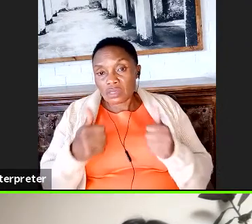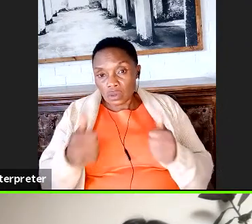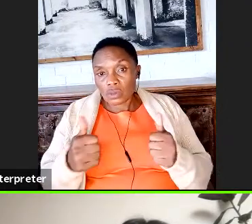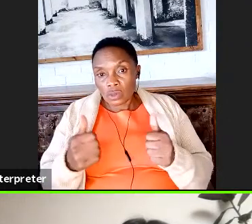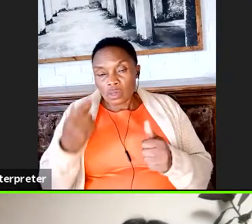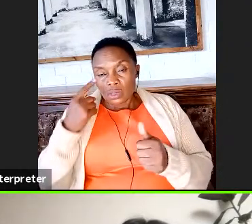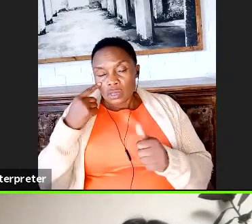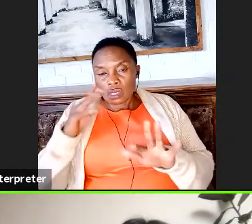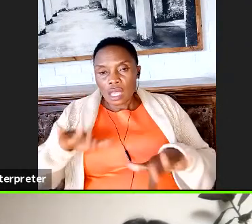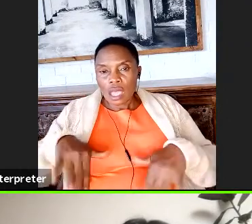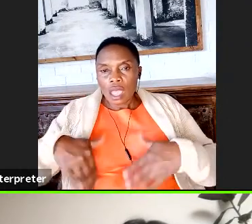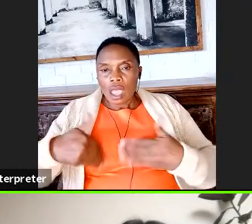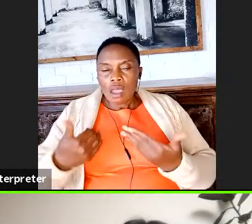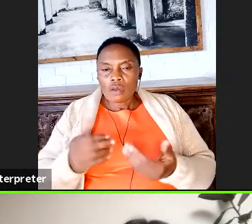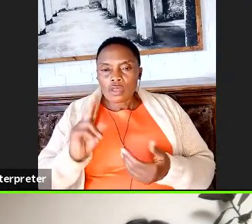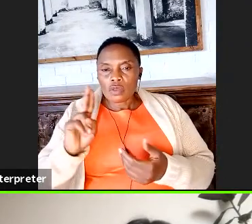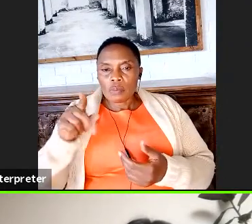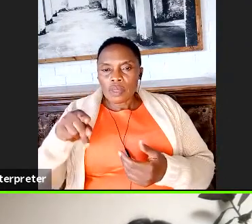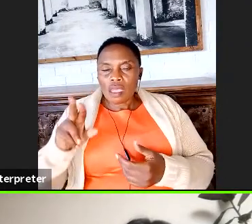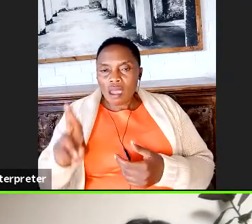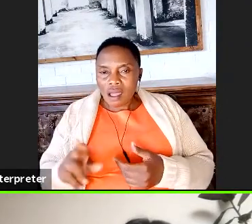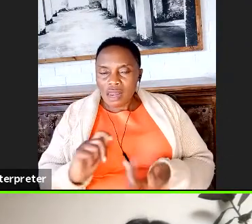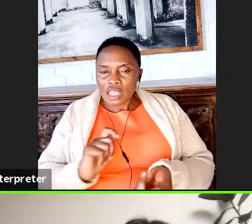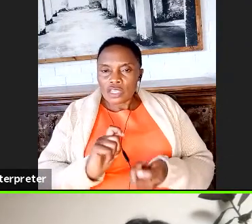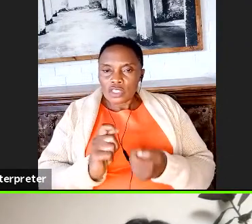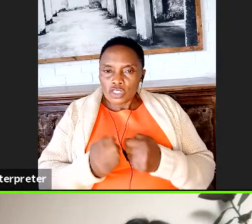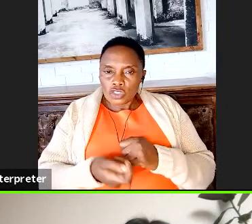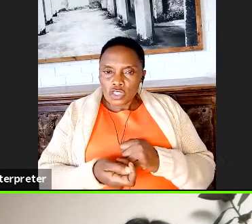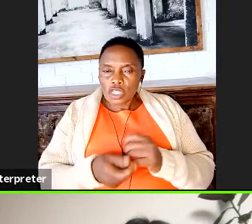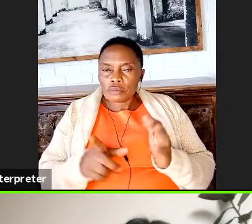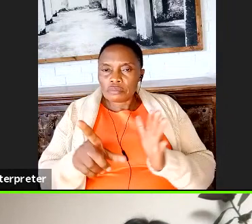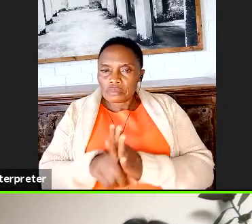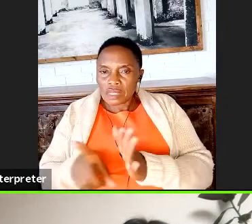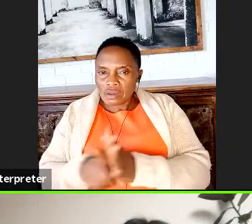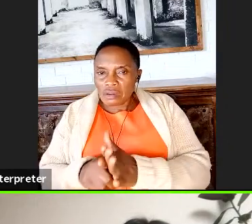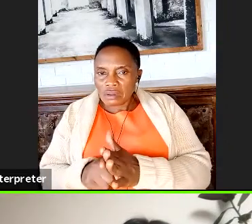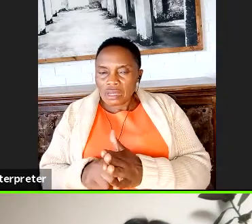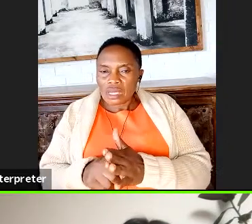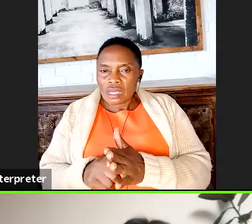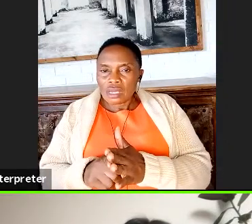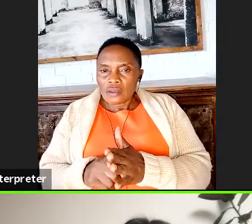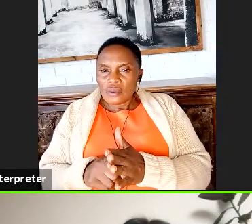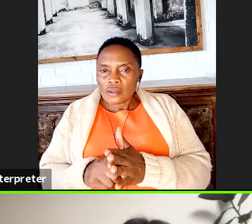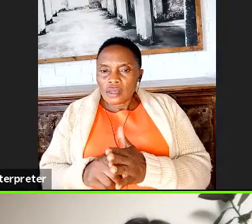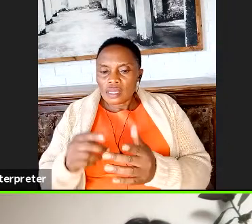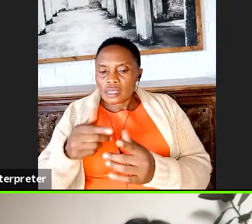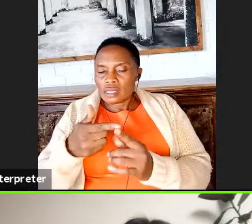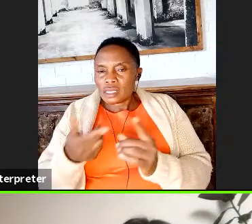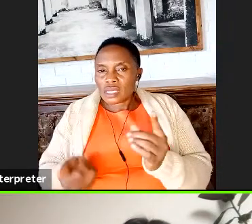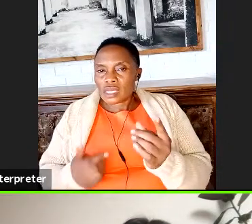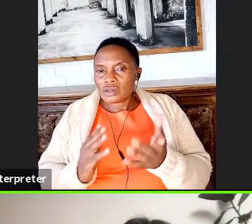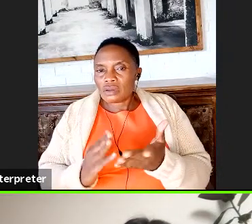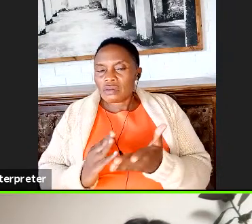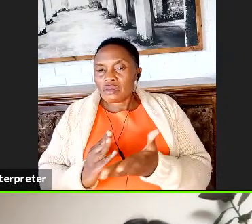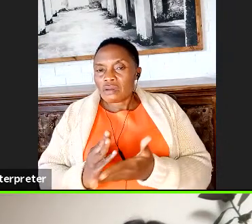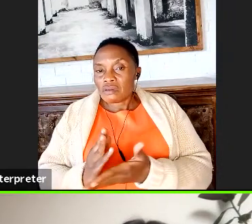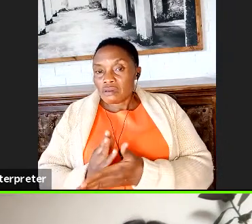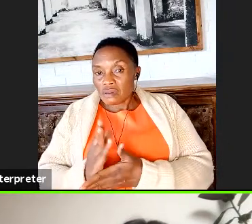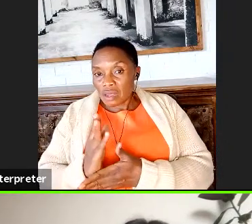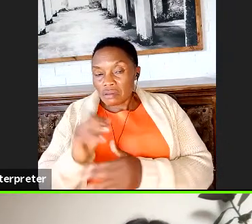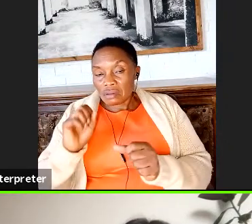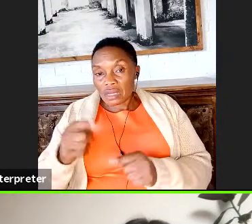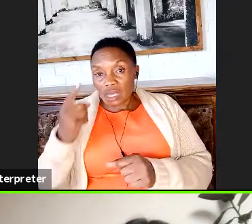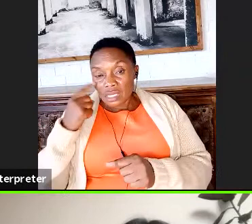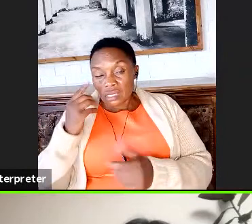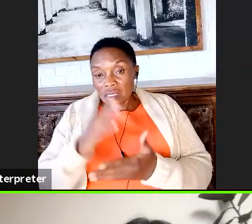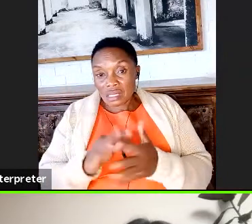result of the UPR changing legislation on digital rights. And so, I mean, we can see tangibly how